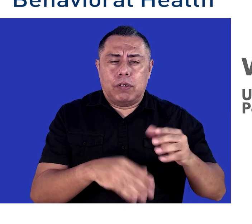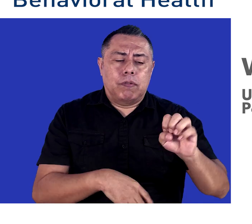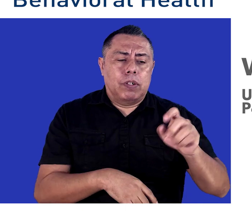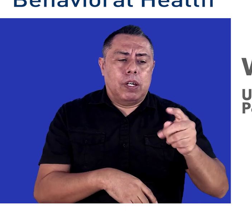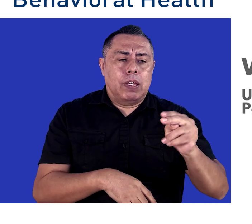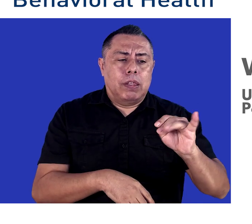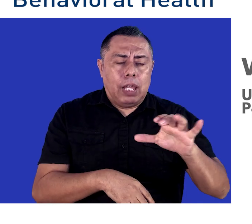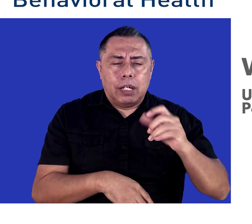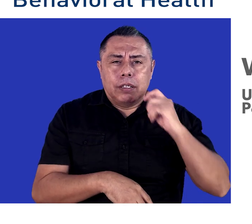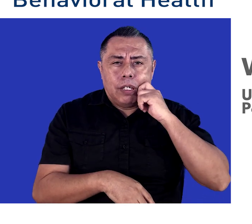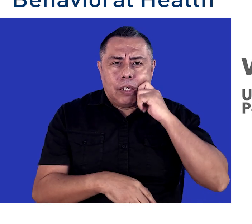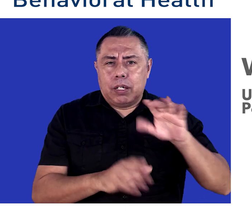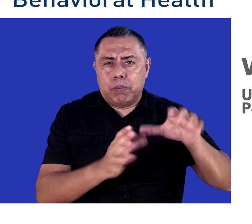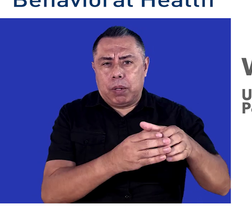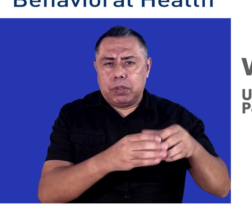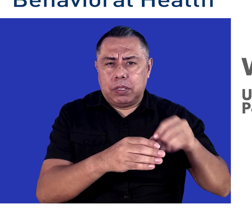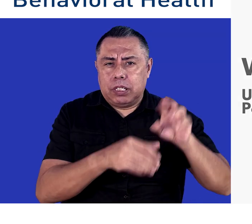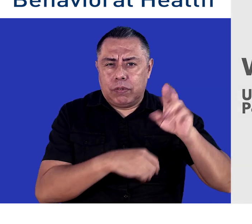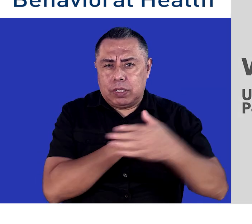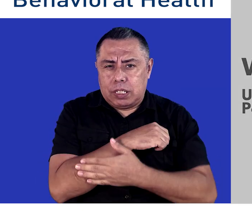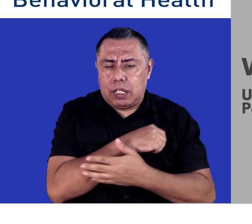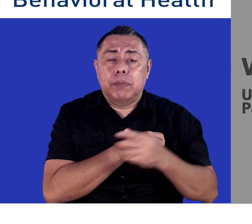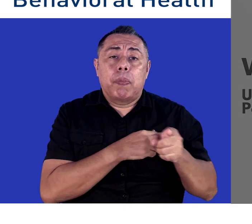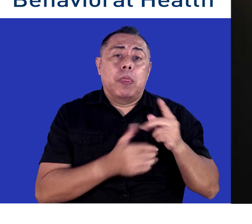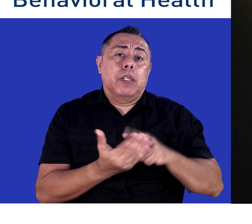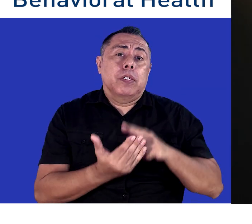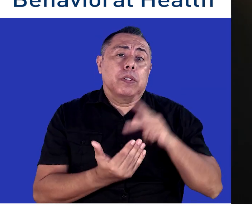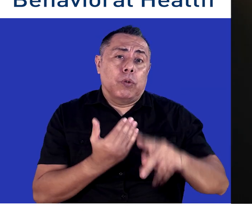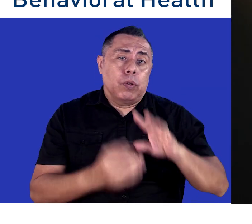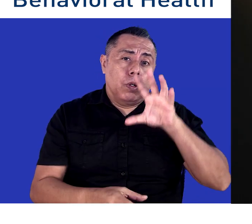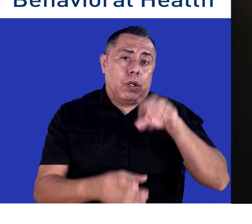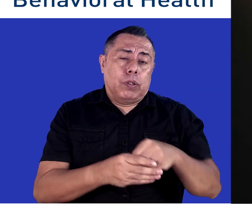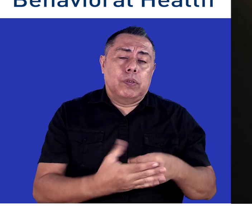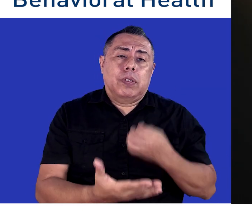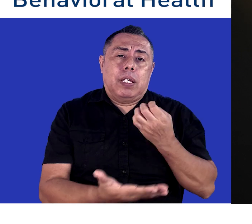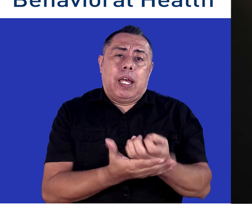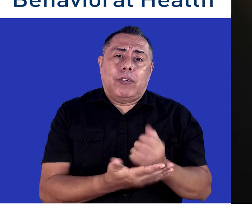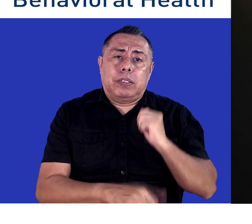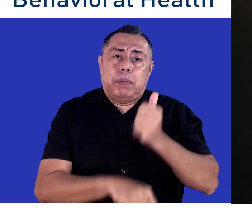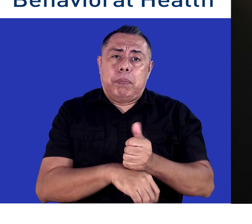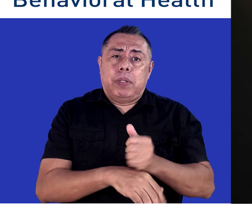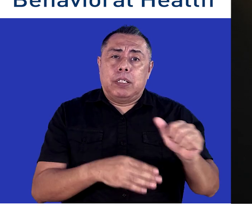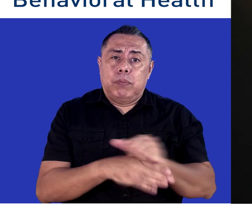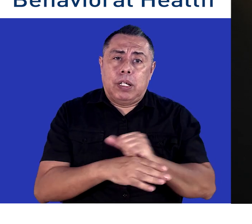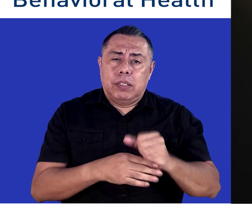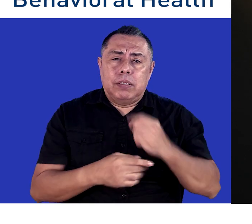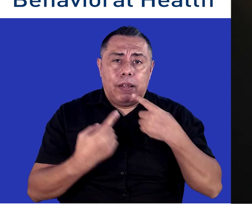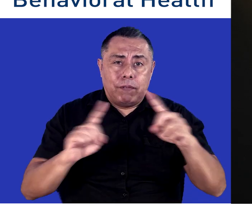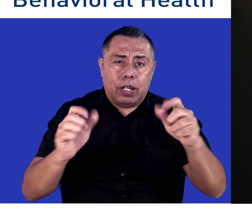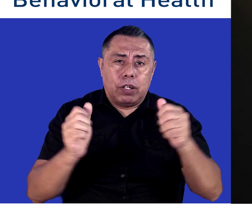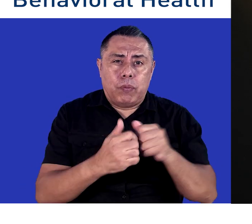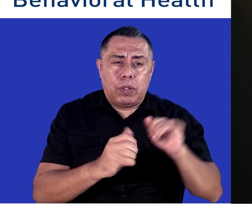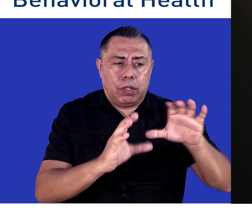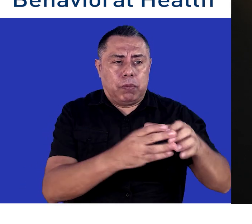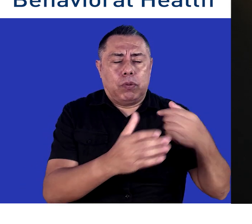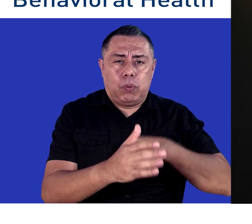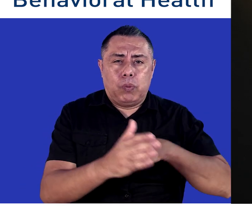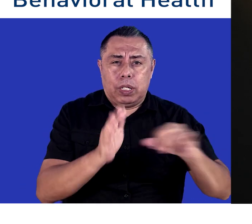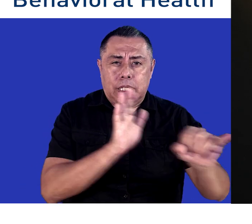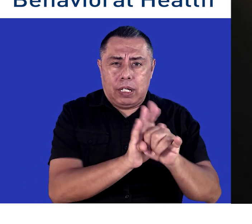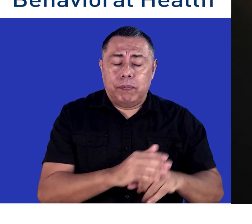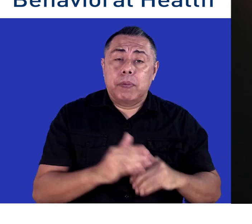for underserved ethnic populations within Riverside County. The program includes evidence-based practices that are effective with